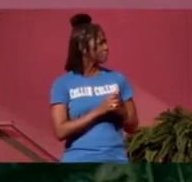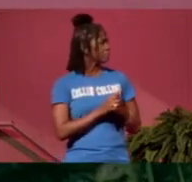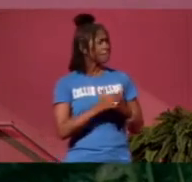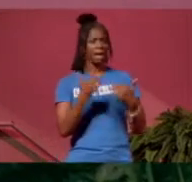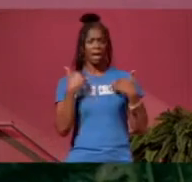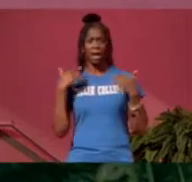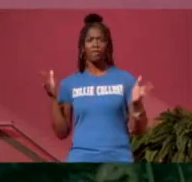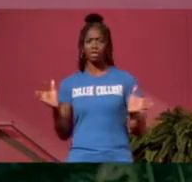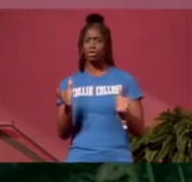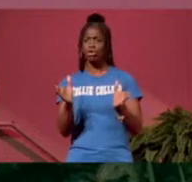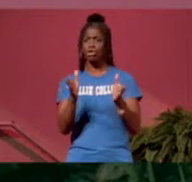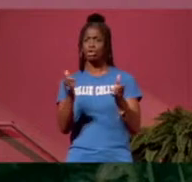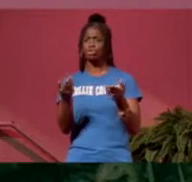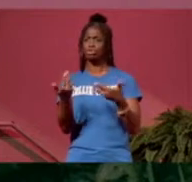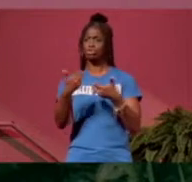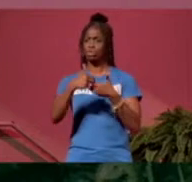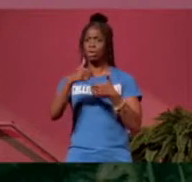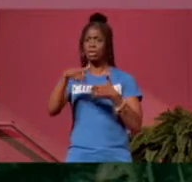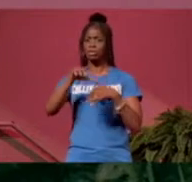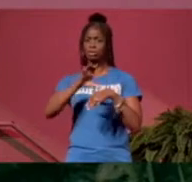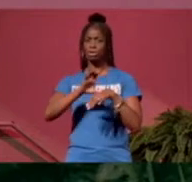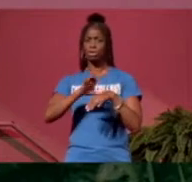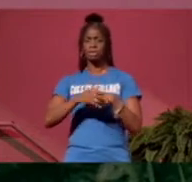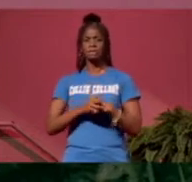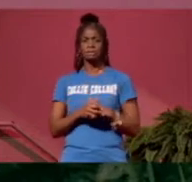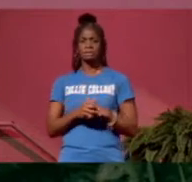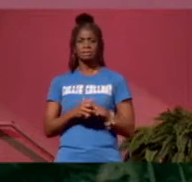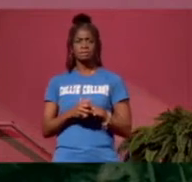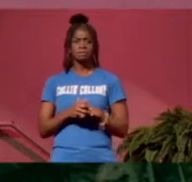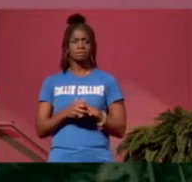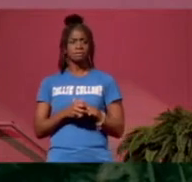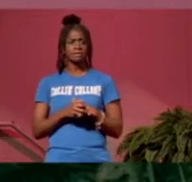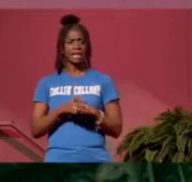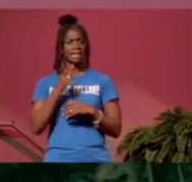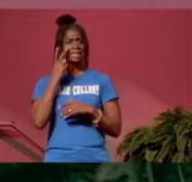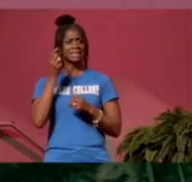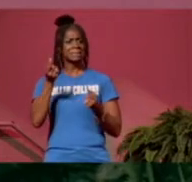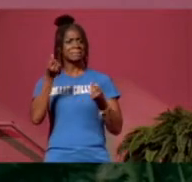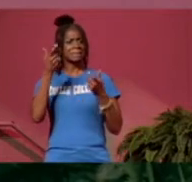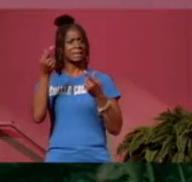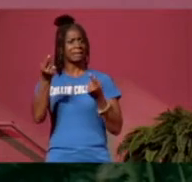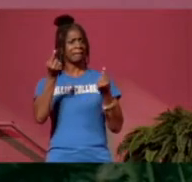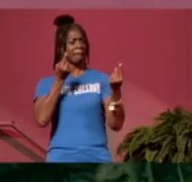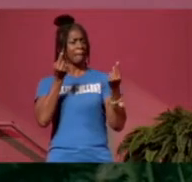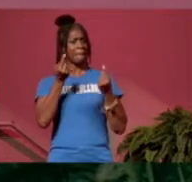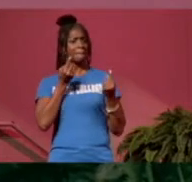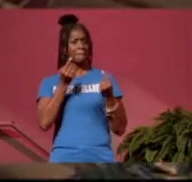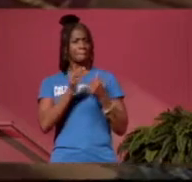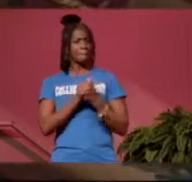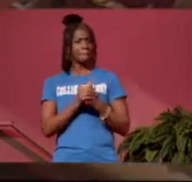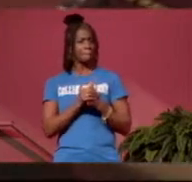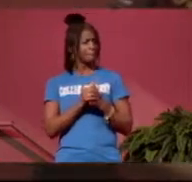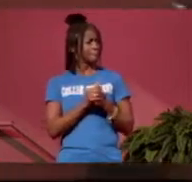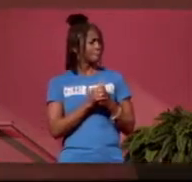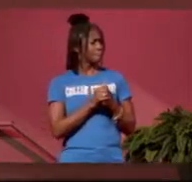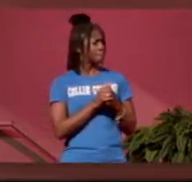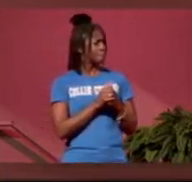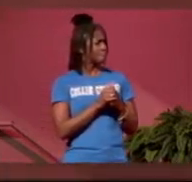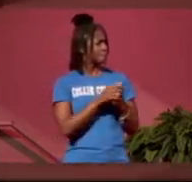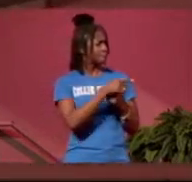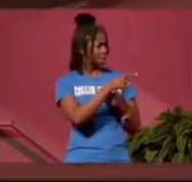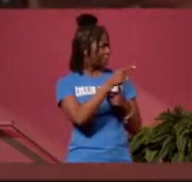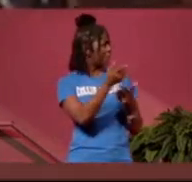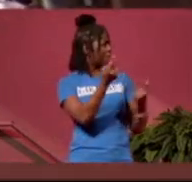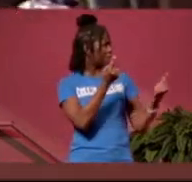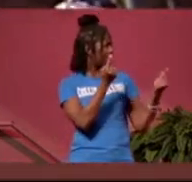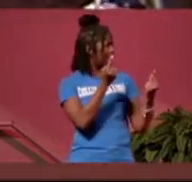they're coming, I need y'all. Come on, church. As they're coming, I need you clapping and giving God praise. They're coming. Come on, as they're coming, I